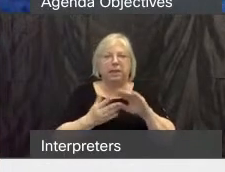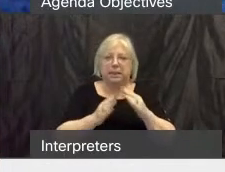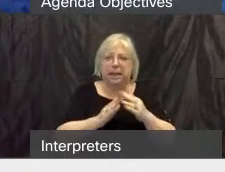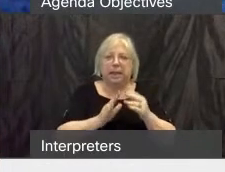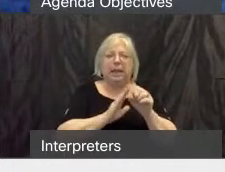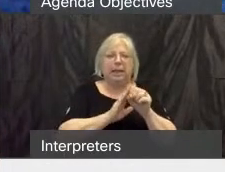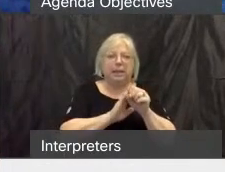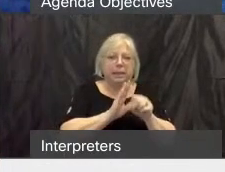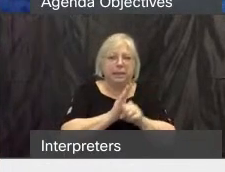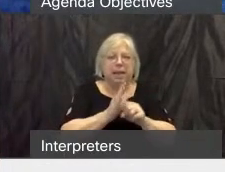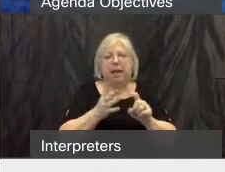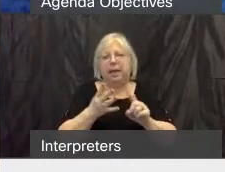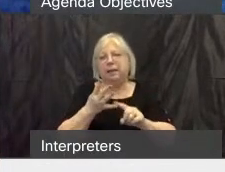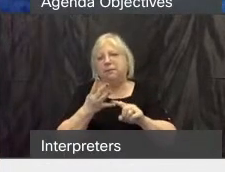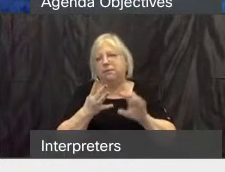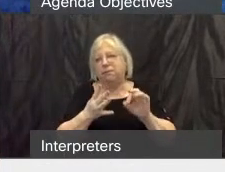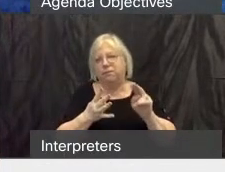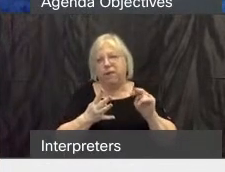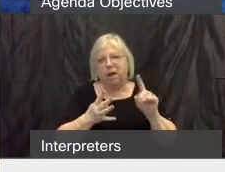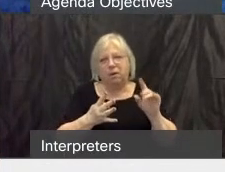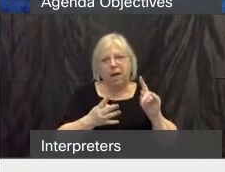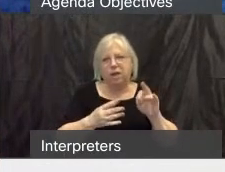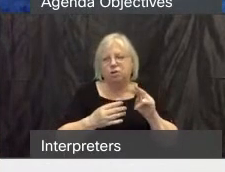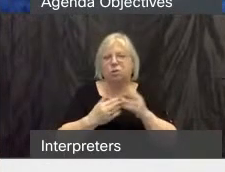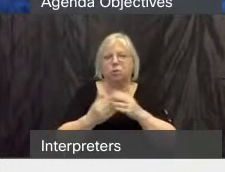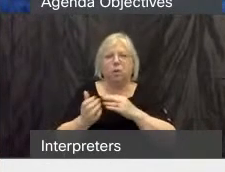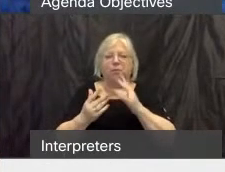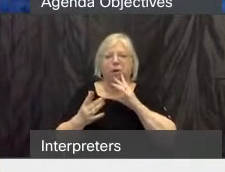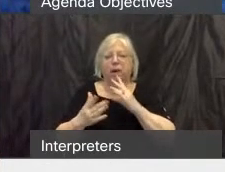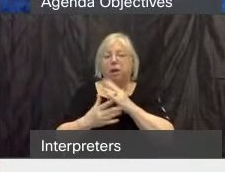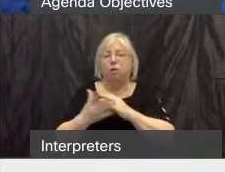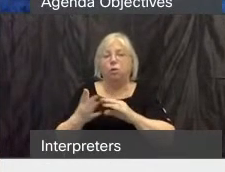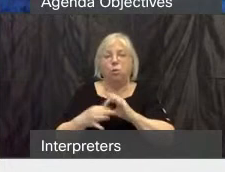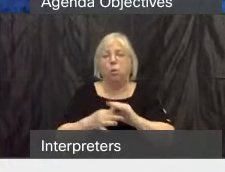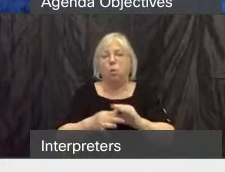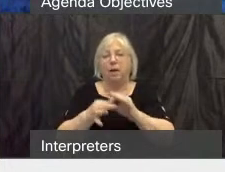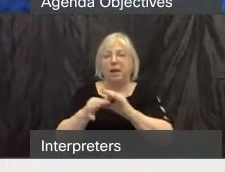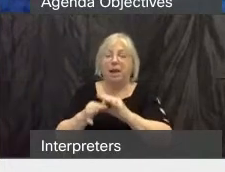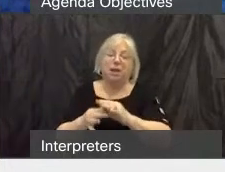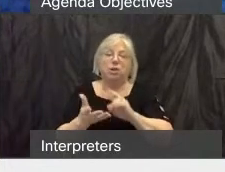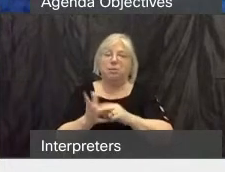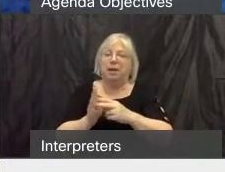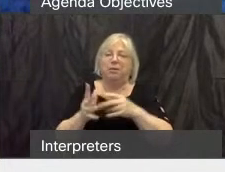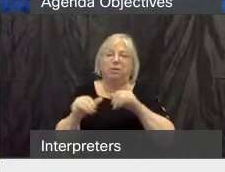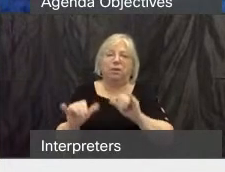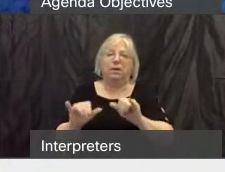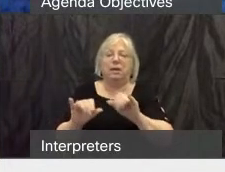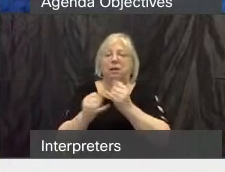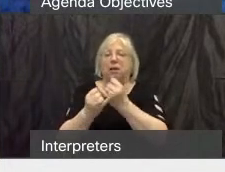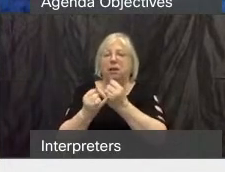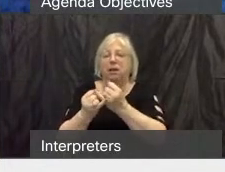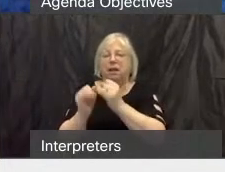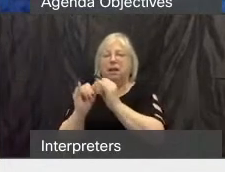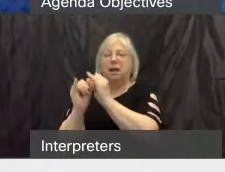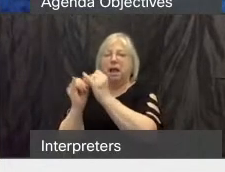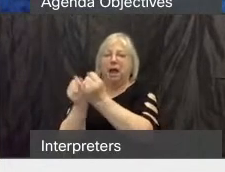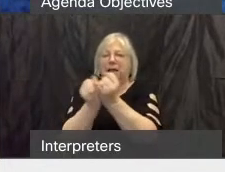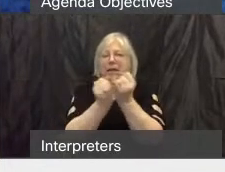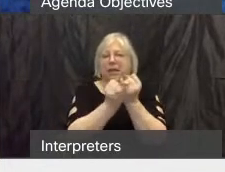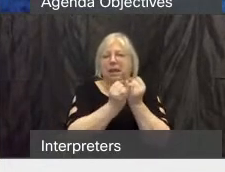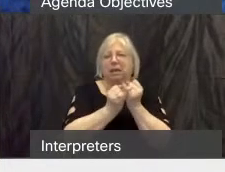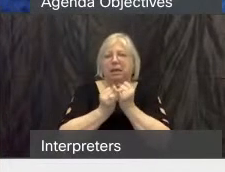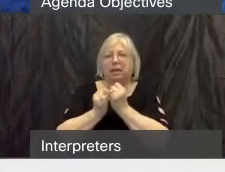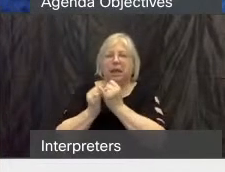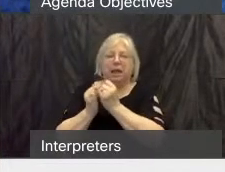city, and do some kind of comprehensive coordination, these things are going to still operate in silos, and we're going to still see what we're getting right now,